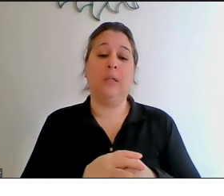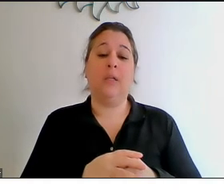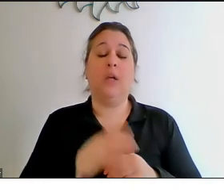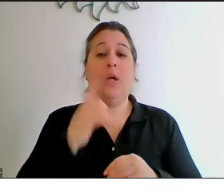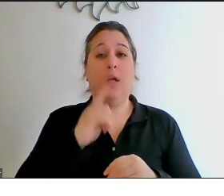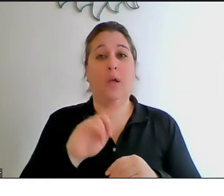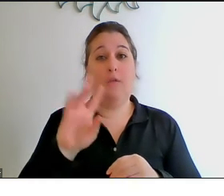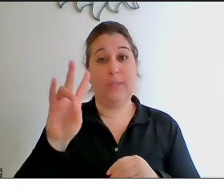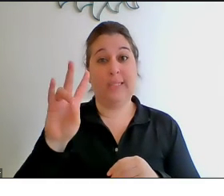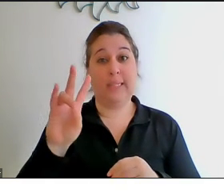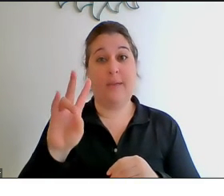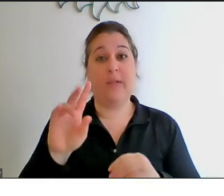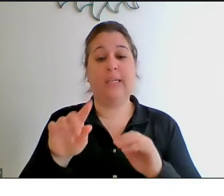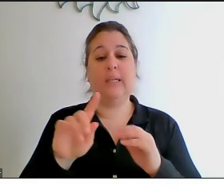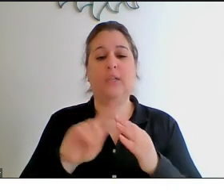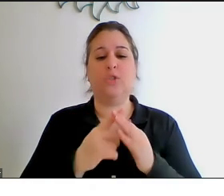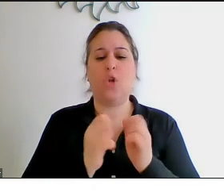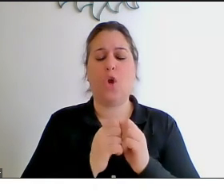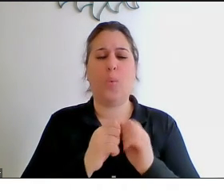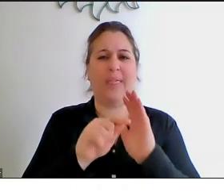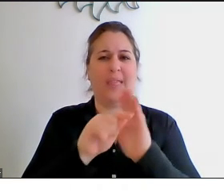I'm going to go to -4.